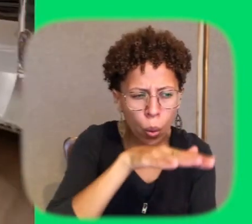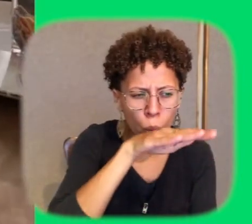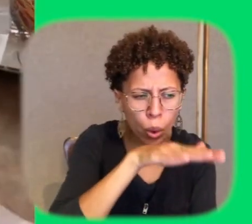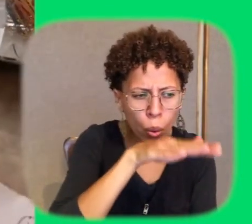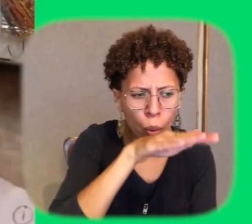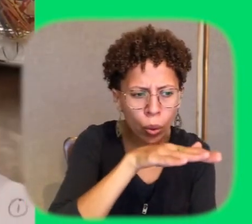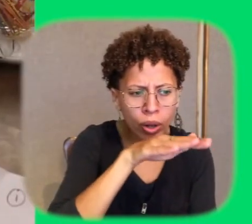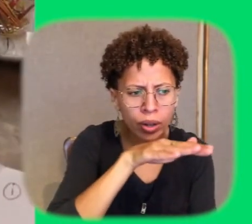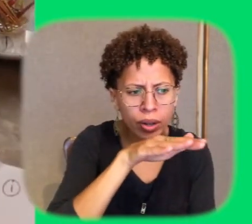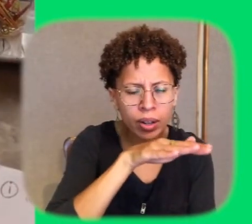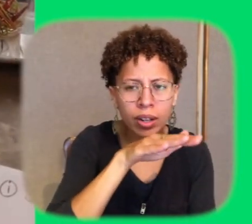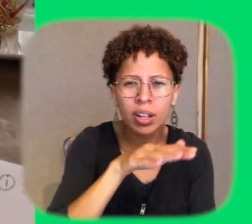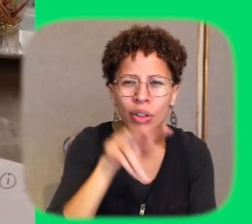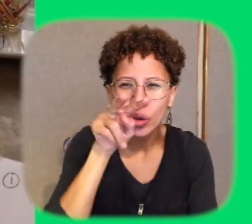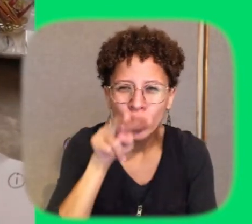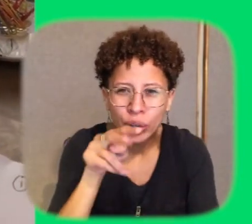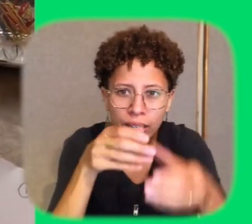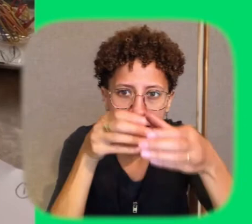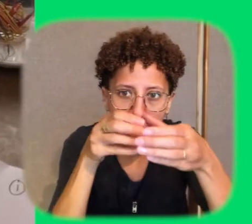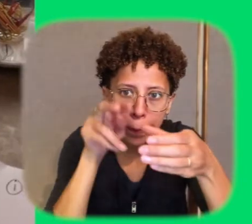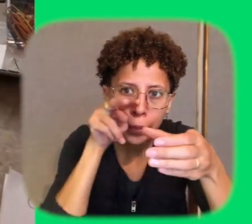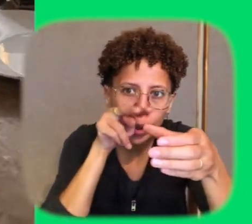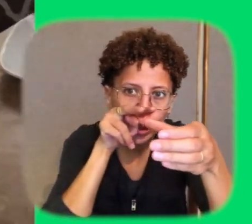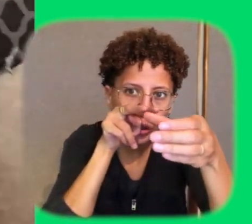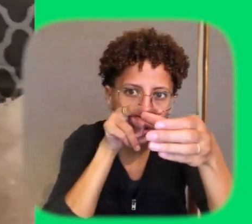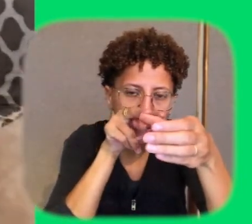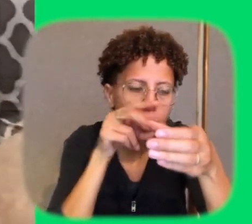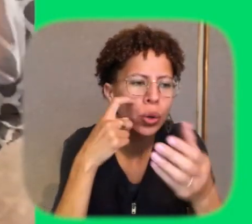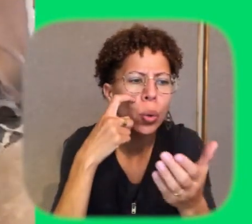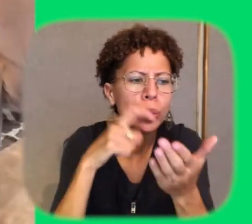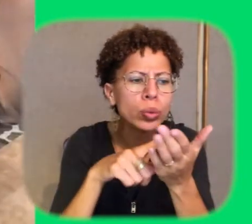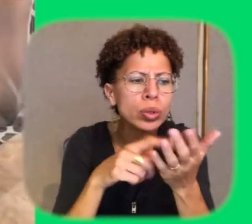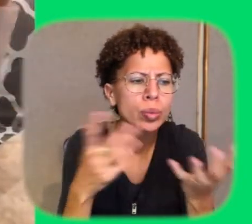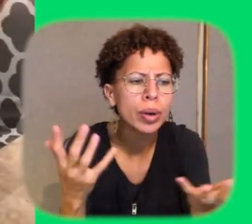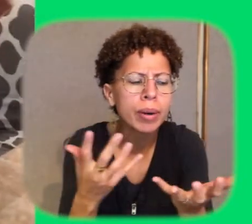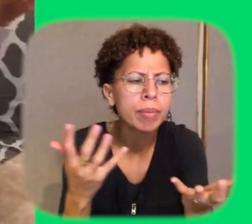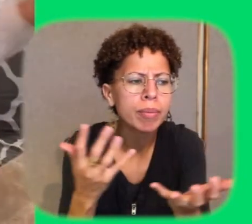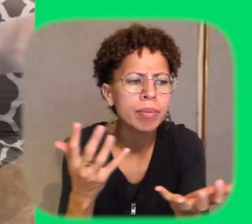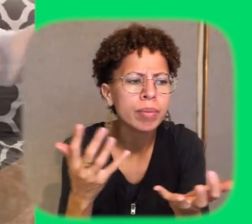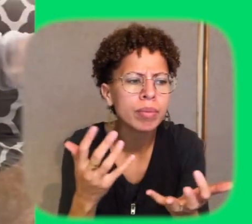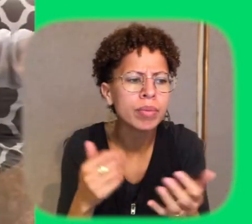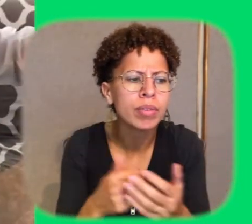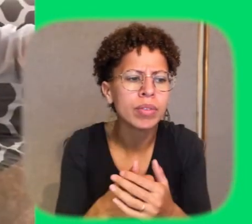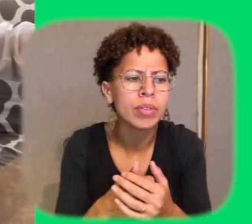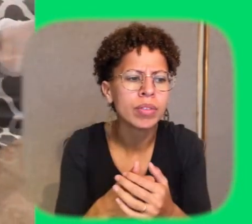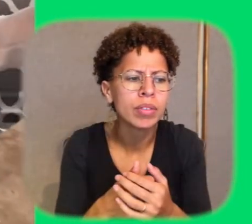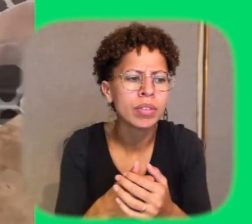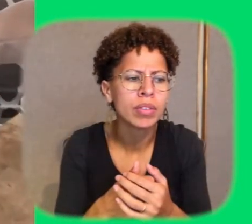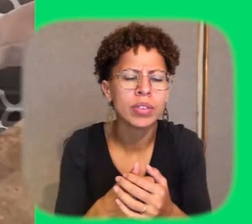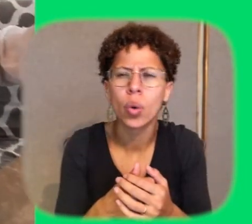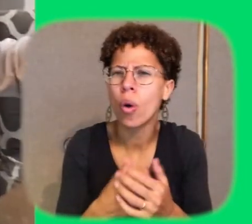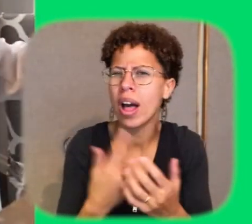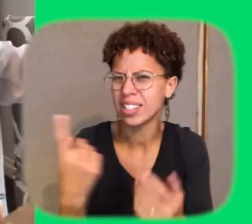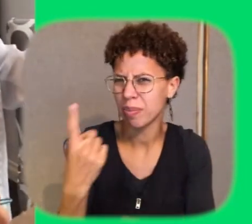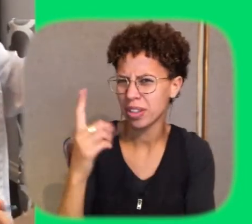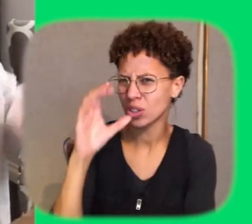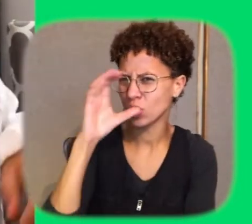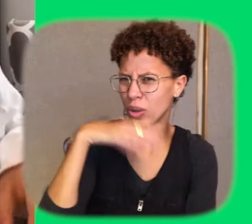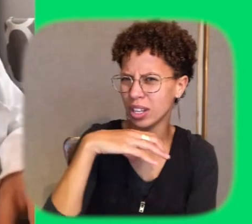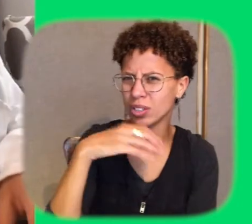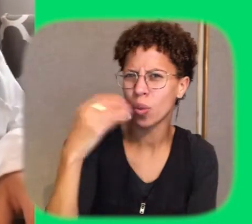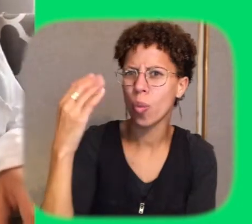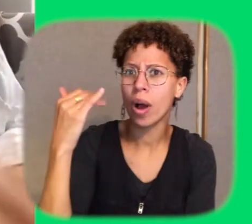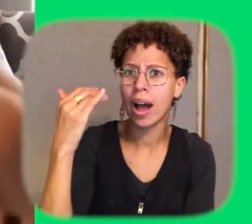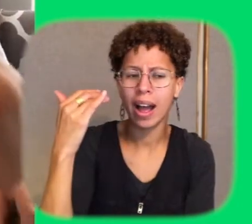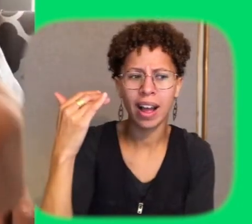level. Yeah, what do you notice? I noticed that it's, here's something strange. So it's kind of like a little bit above. So